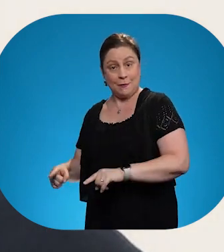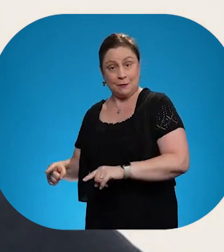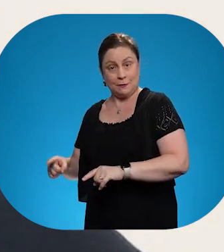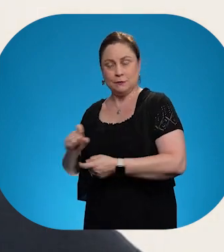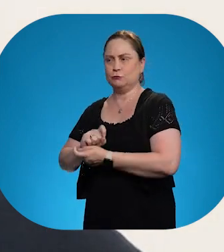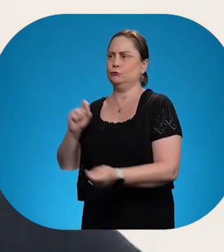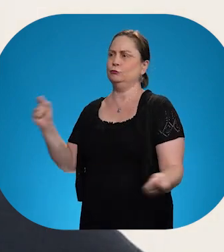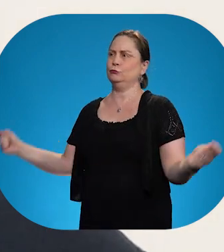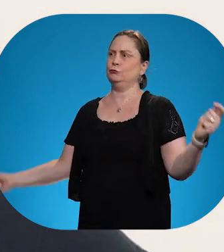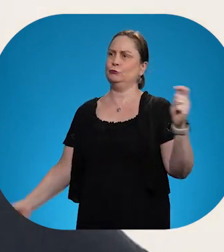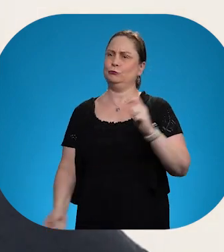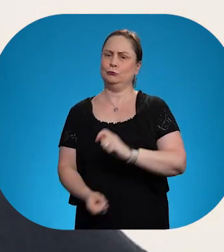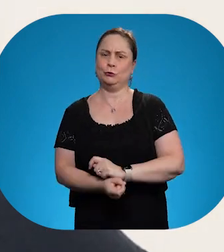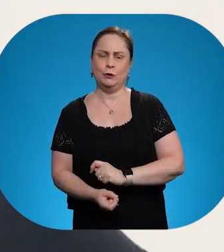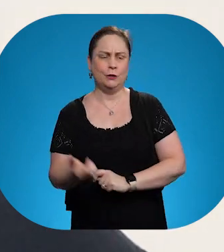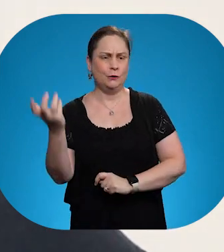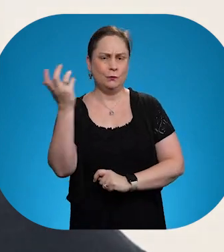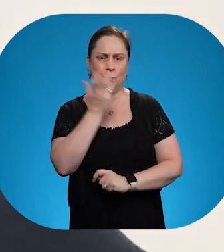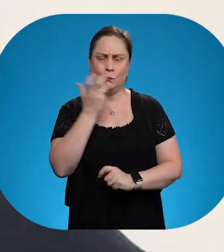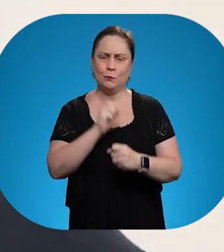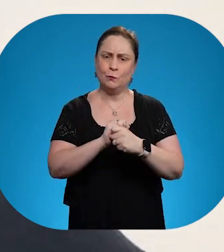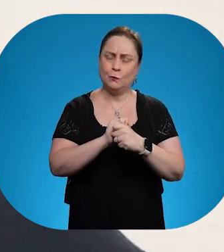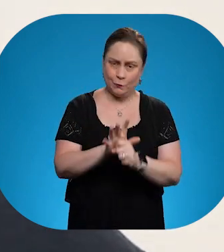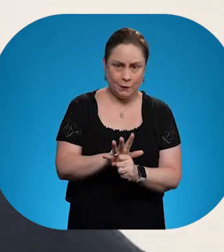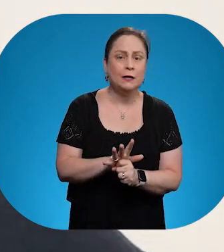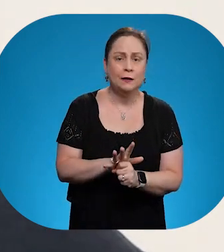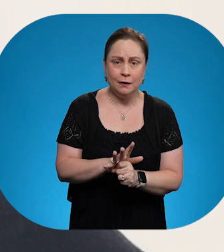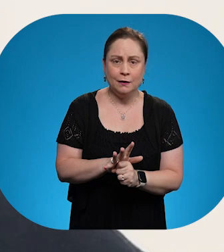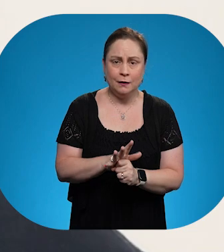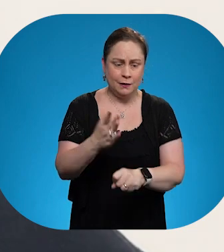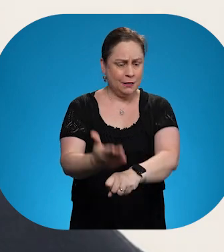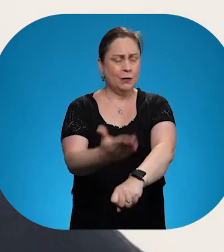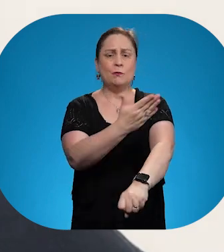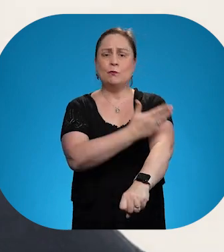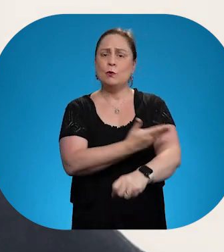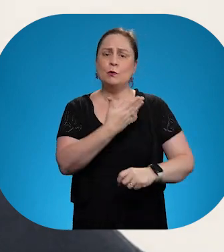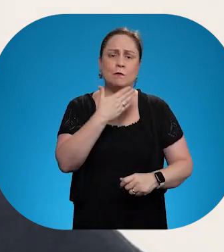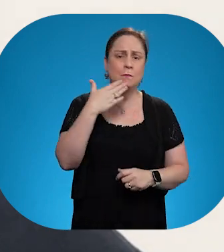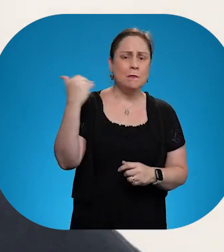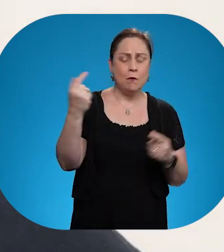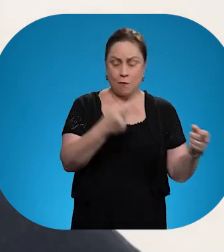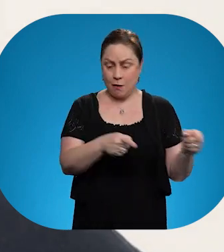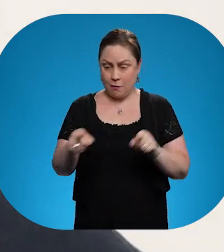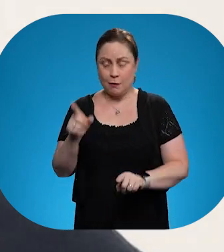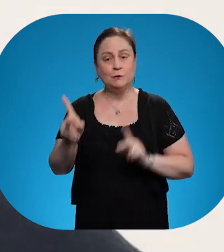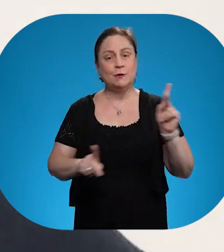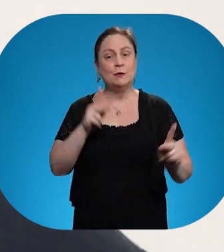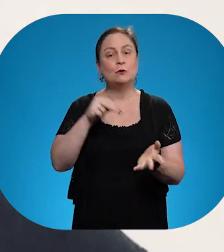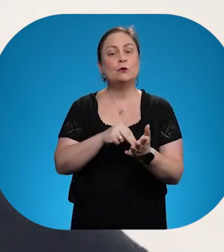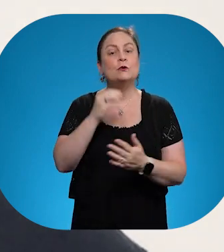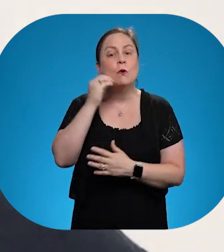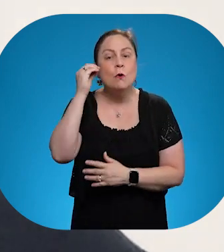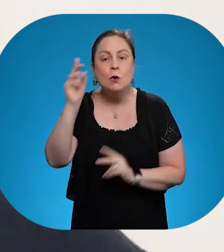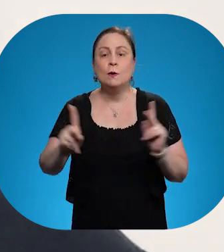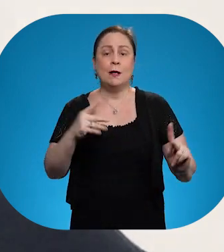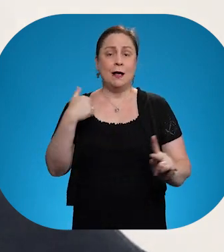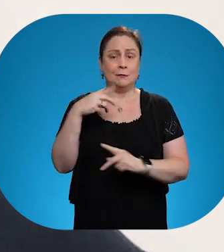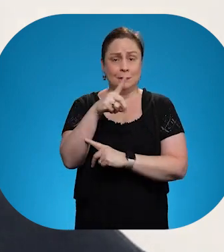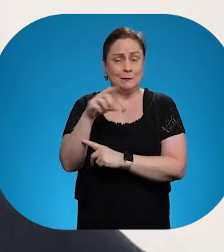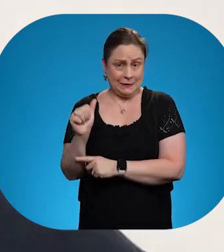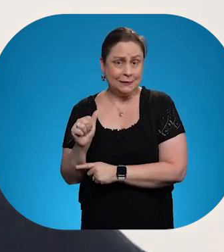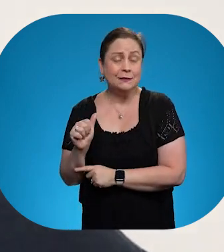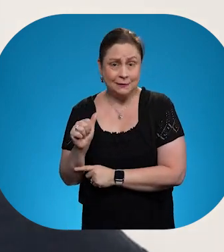COVID-19 pandemic. It would have resulted in better outcomes for people in nursing homes and people with disabilities more broadly